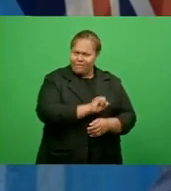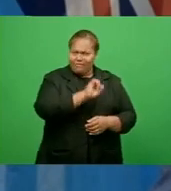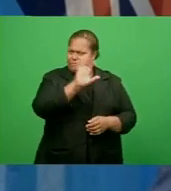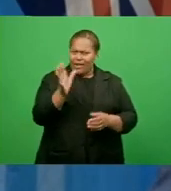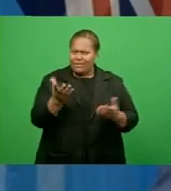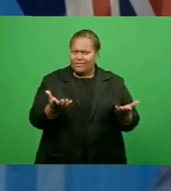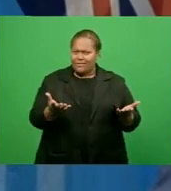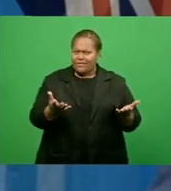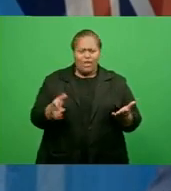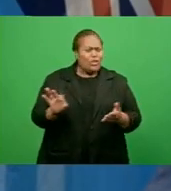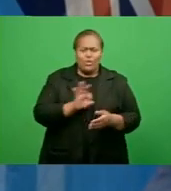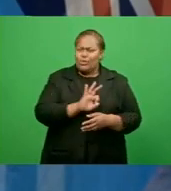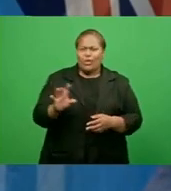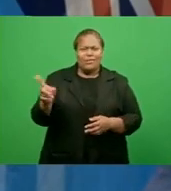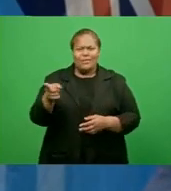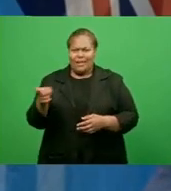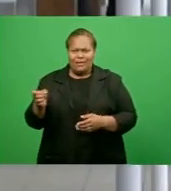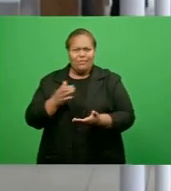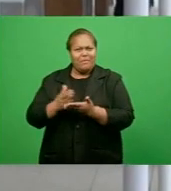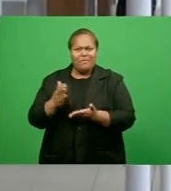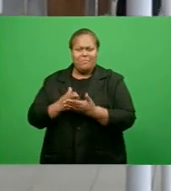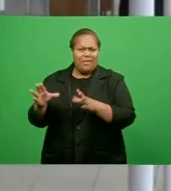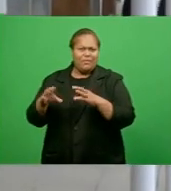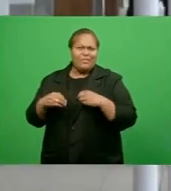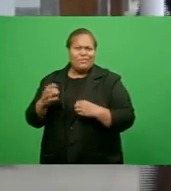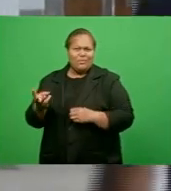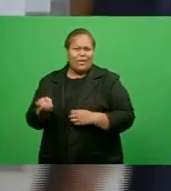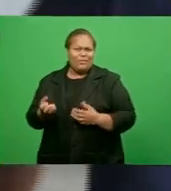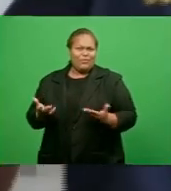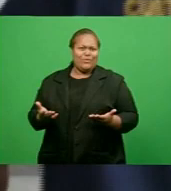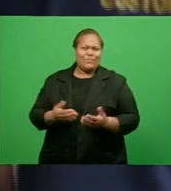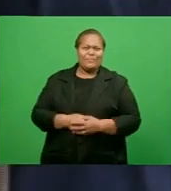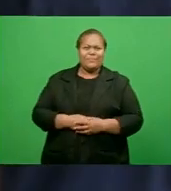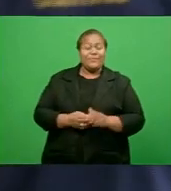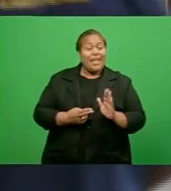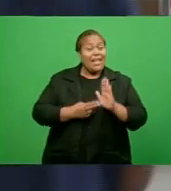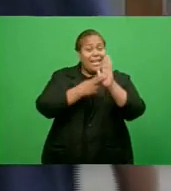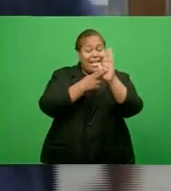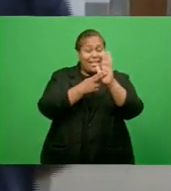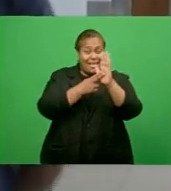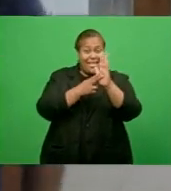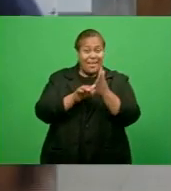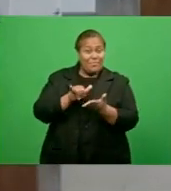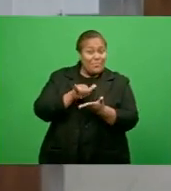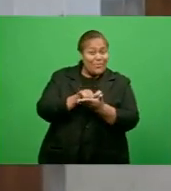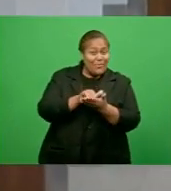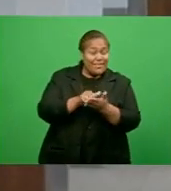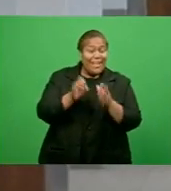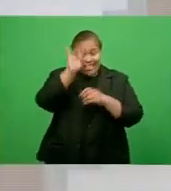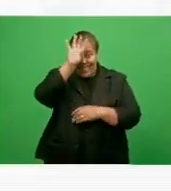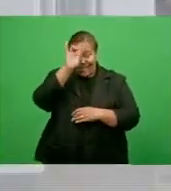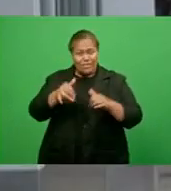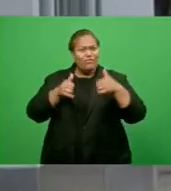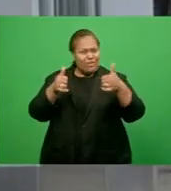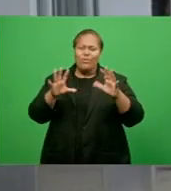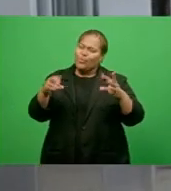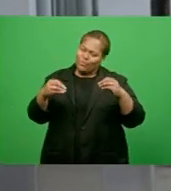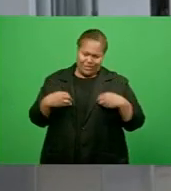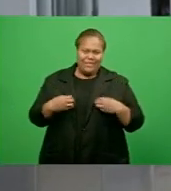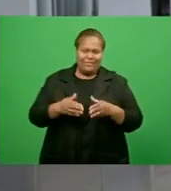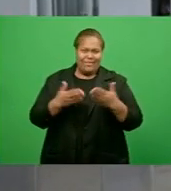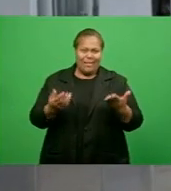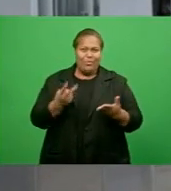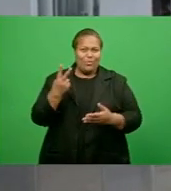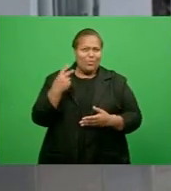that won't be deducted from the $220. Now the airport taxi drivers will now also receive the $220 fortnightly